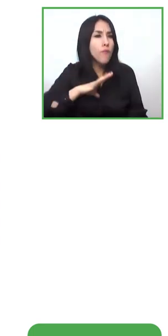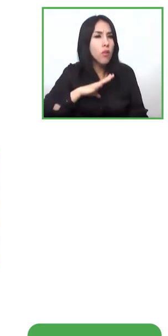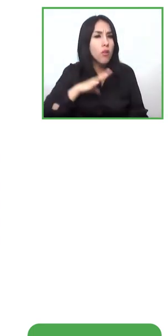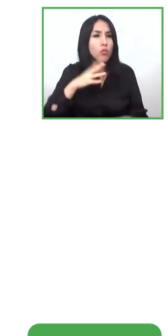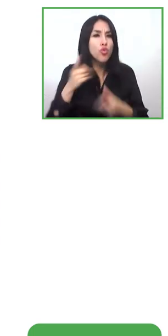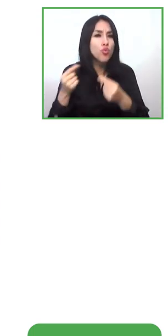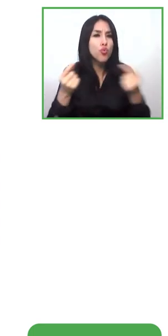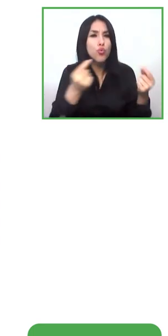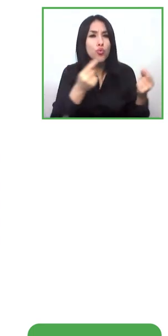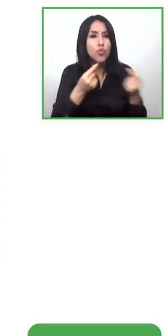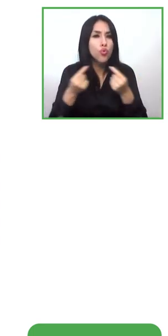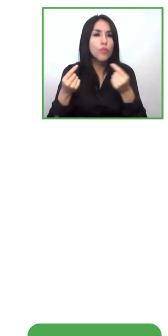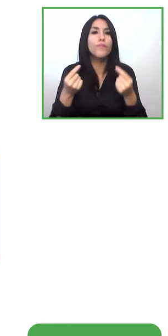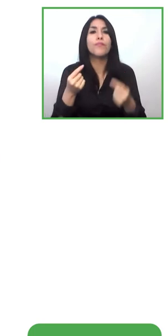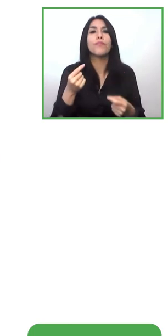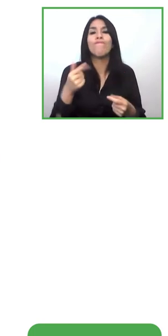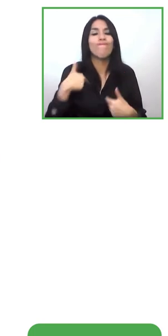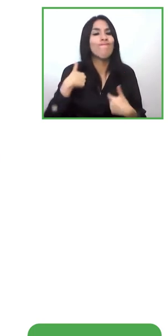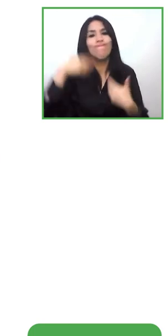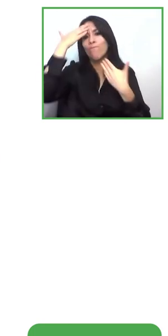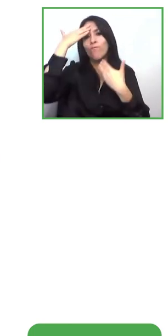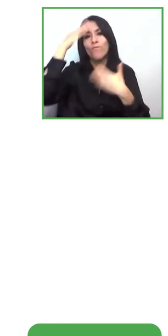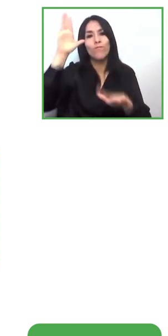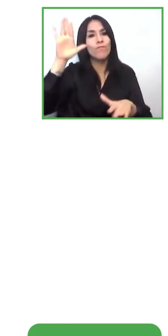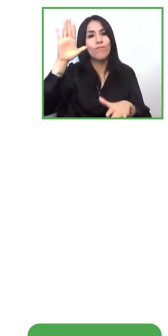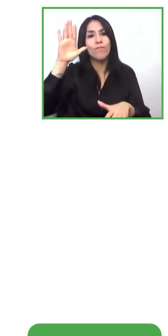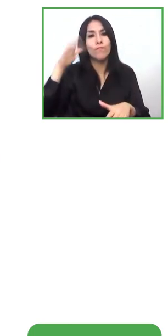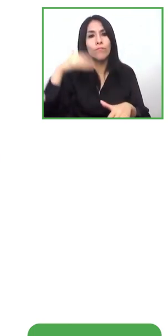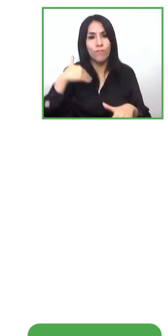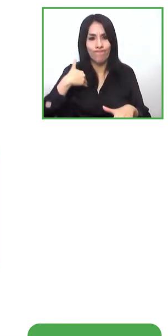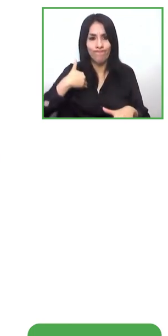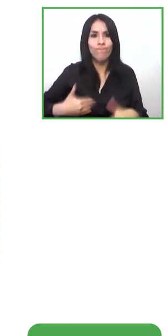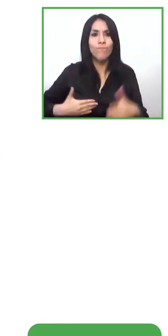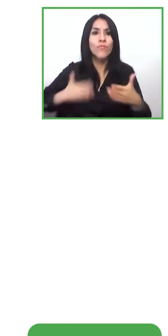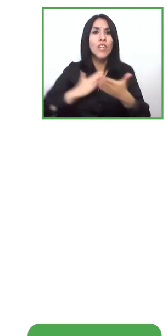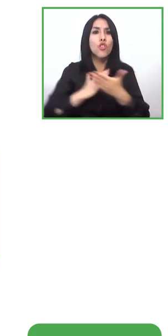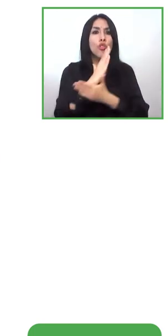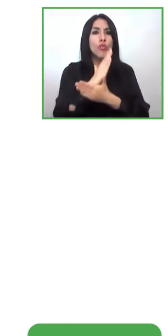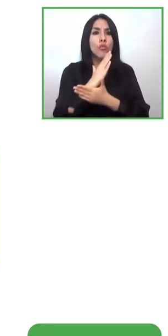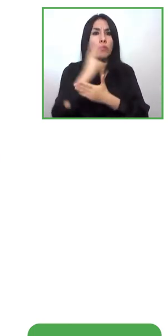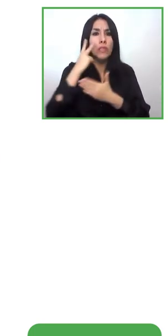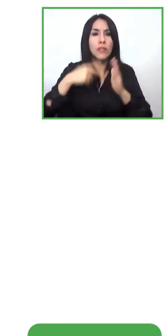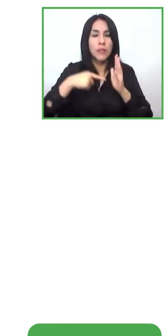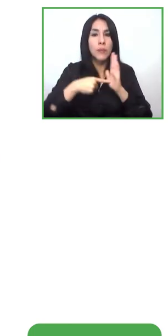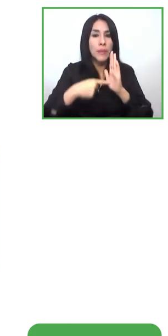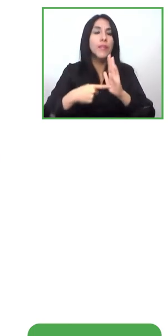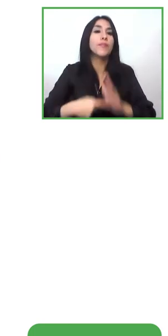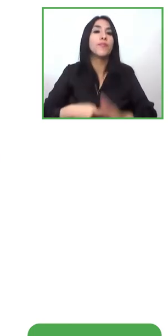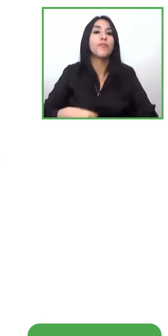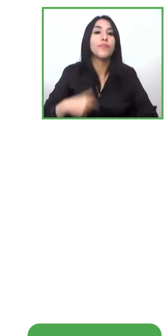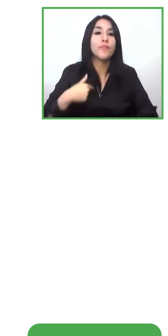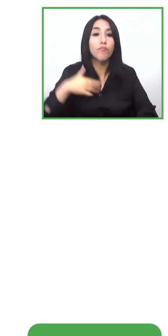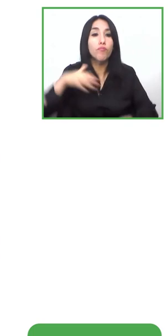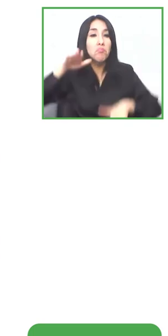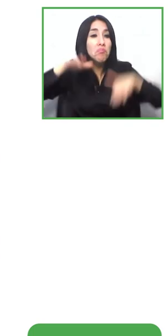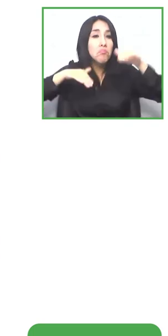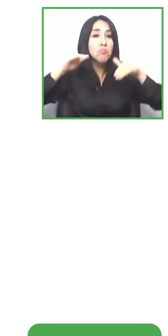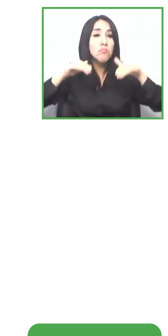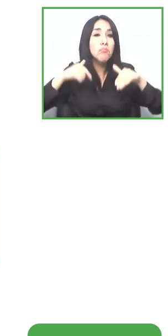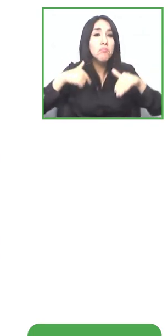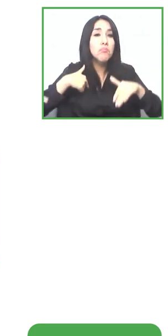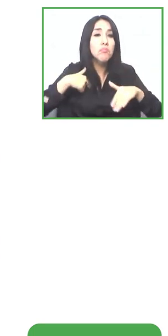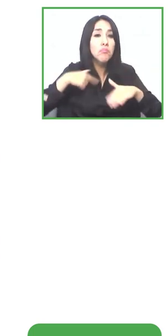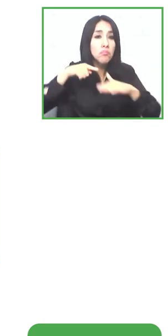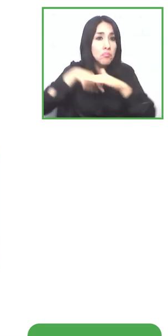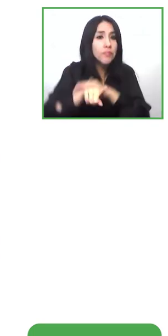different international instances. There's an intent to promote that independent life that we desire so